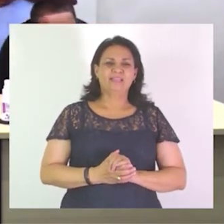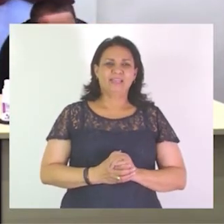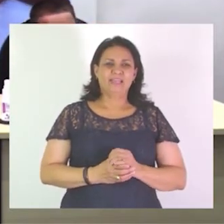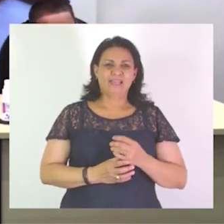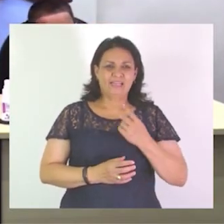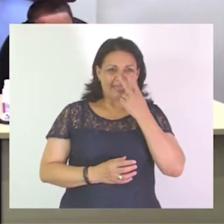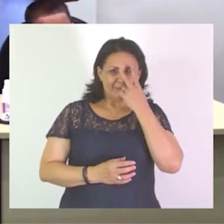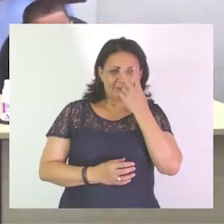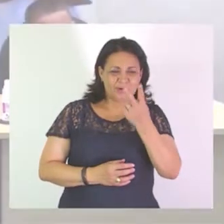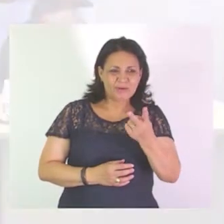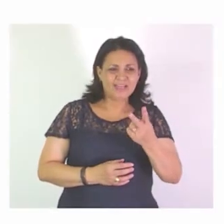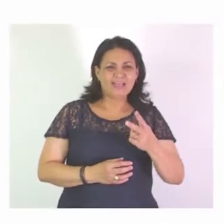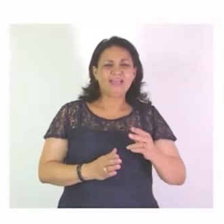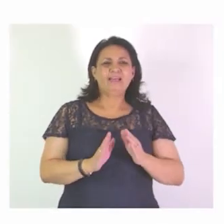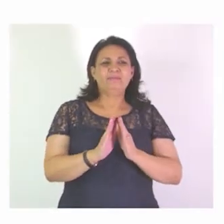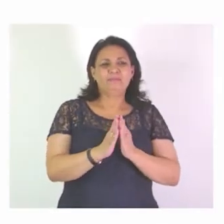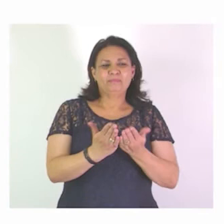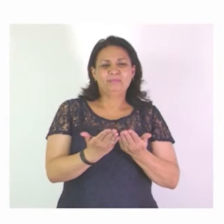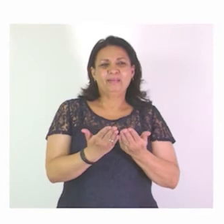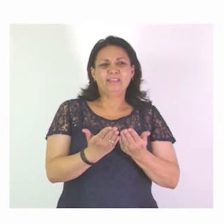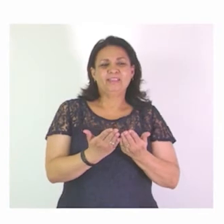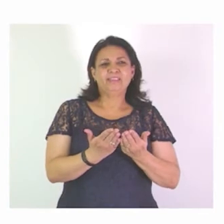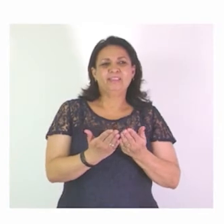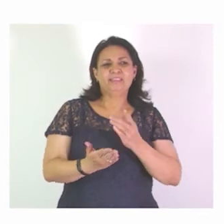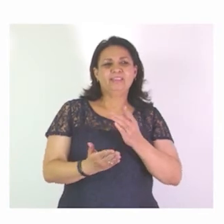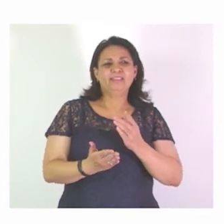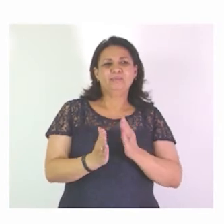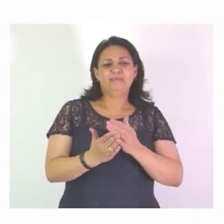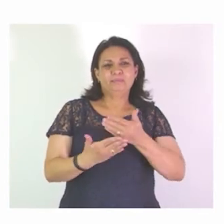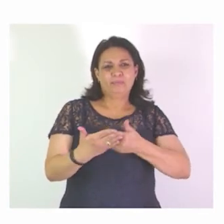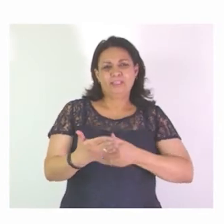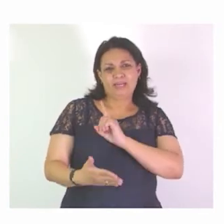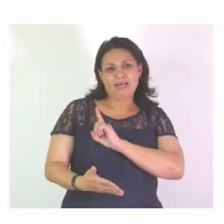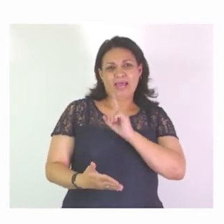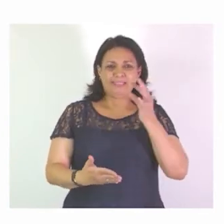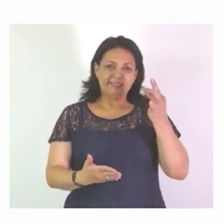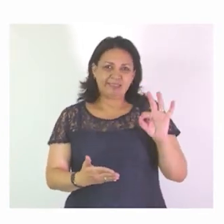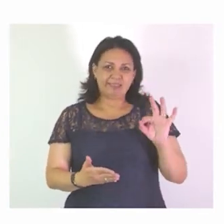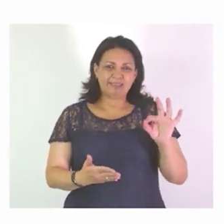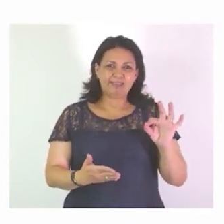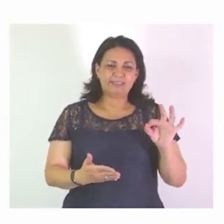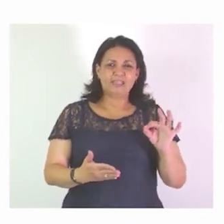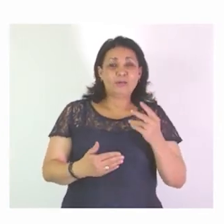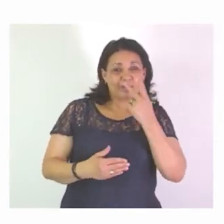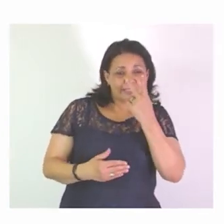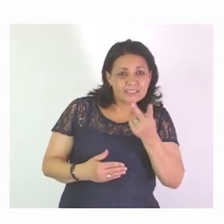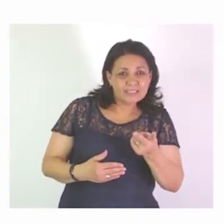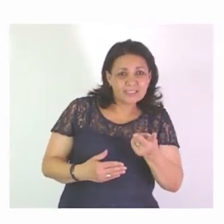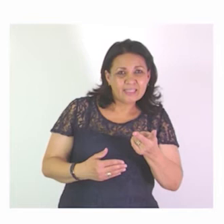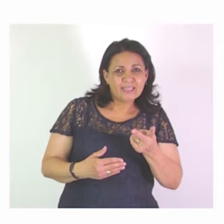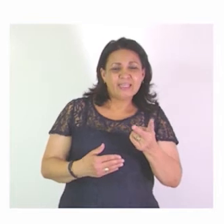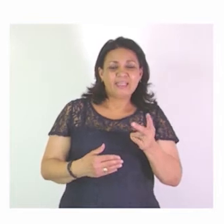next exercise on page 19. Here you can see that there is a